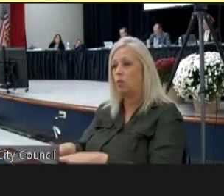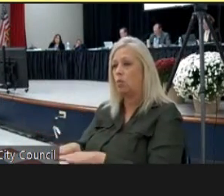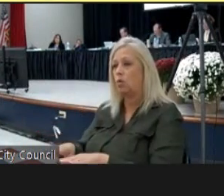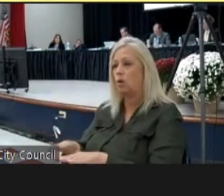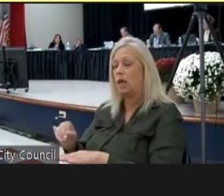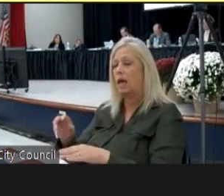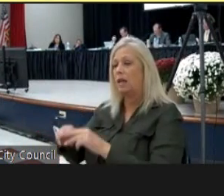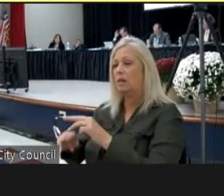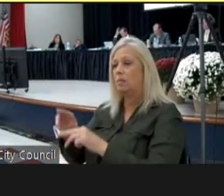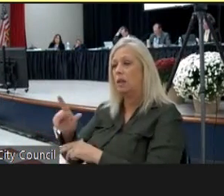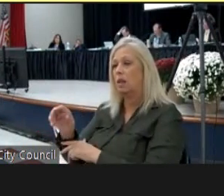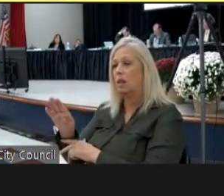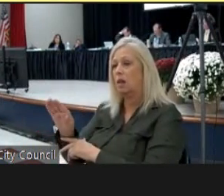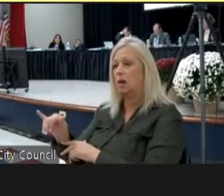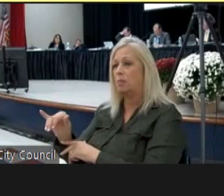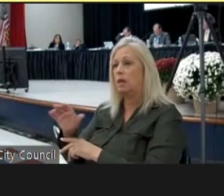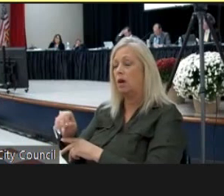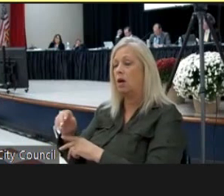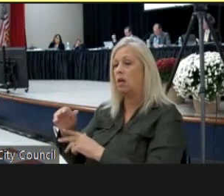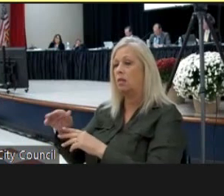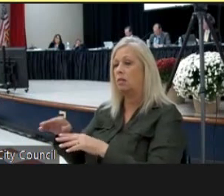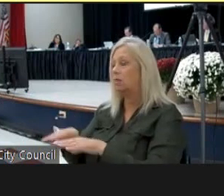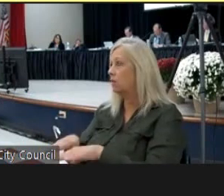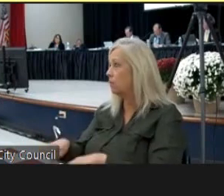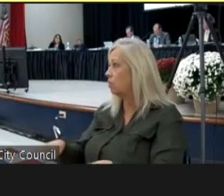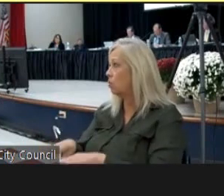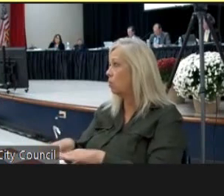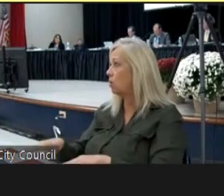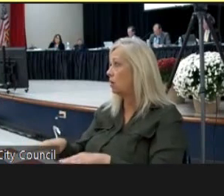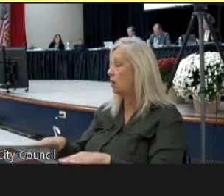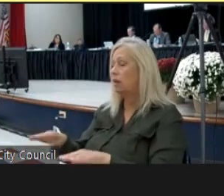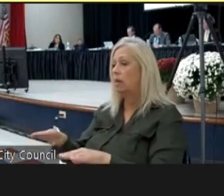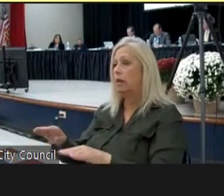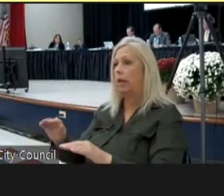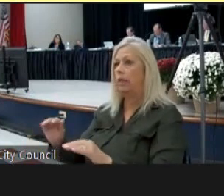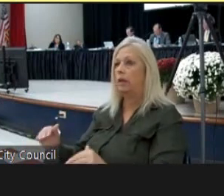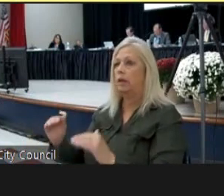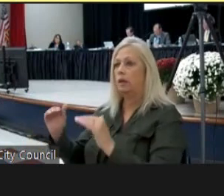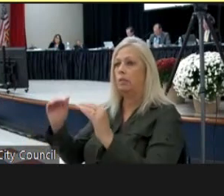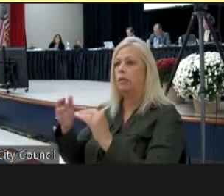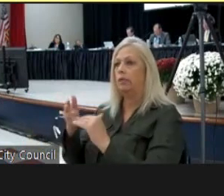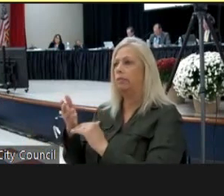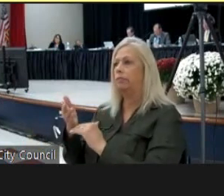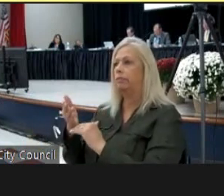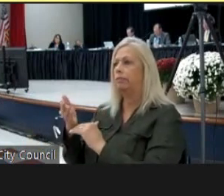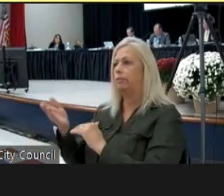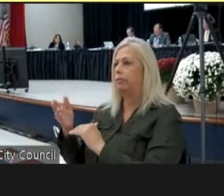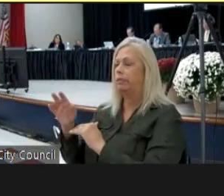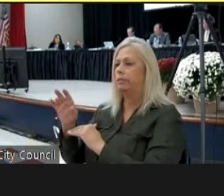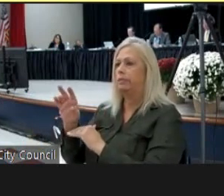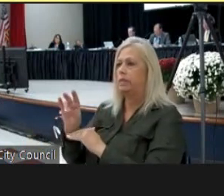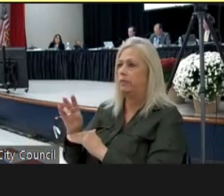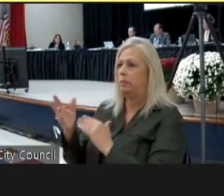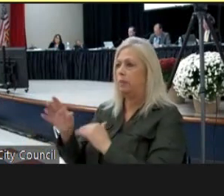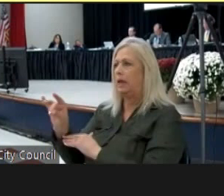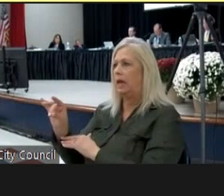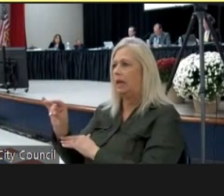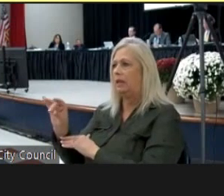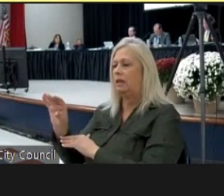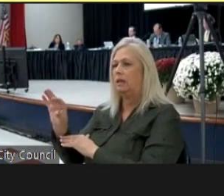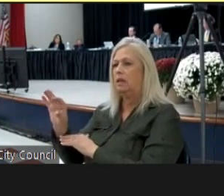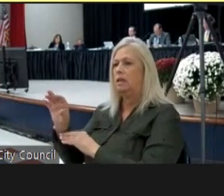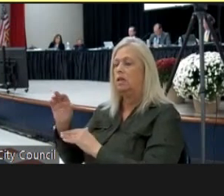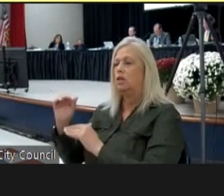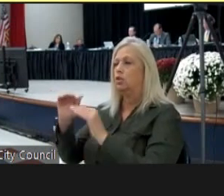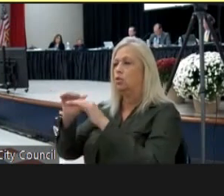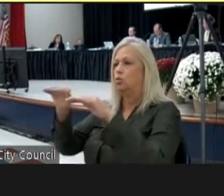on the ground floor, and then move people up to the rooms above 7 to 8 stories higher than the lobby. So all of